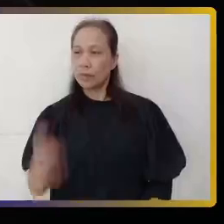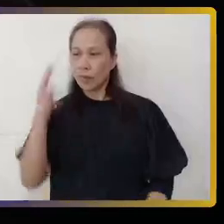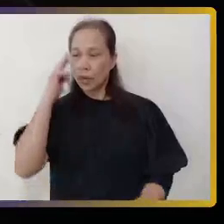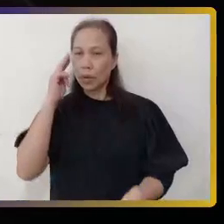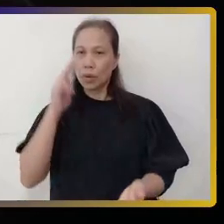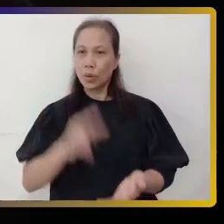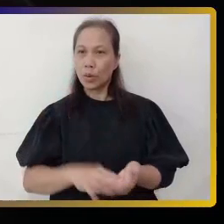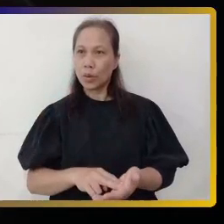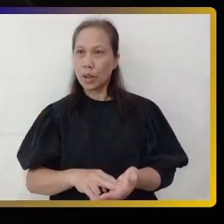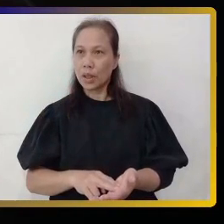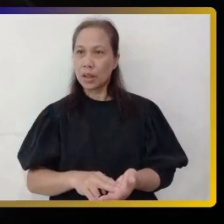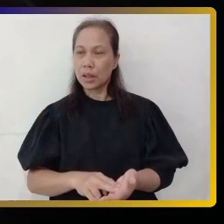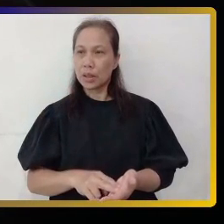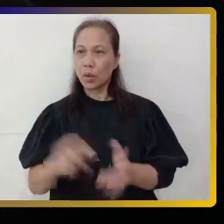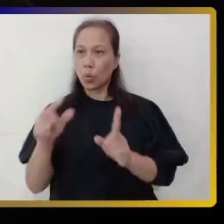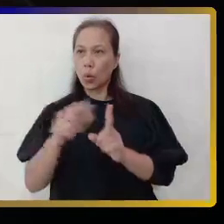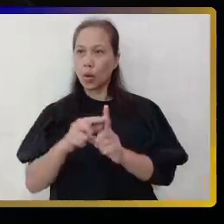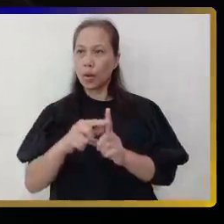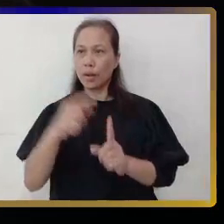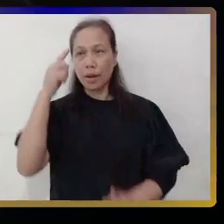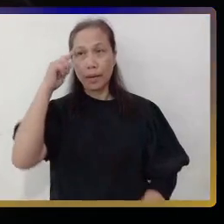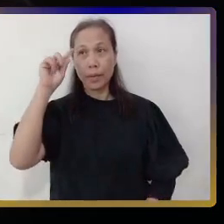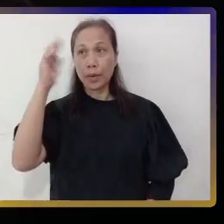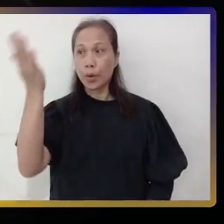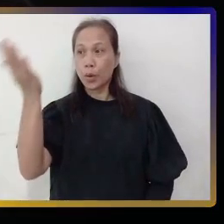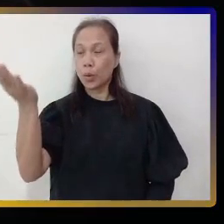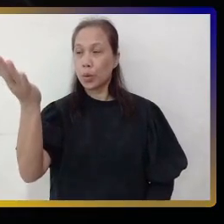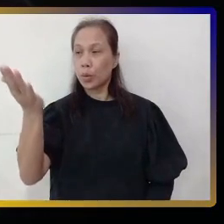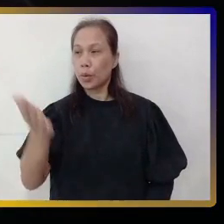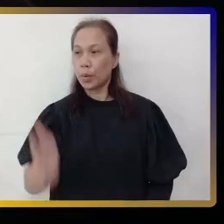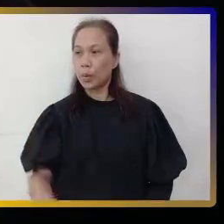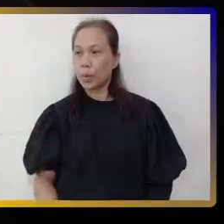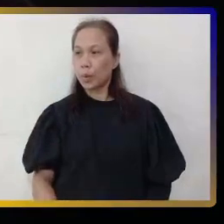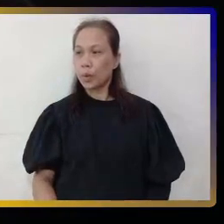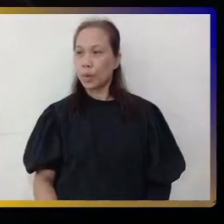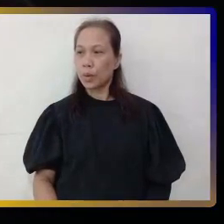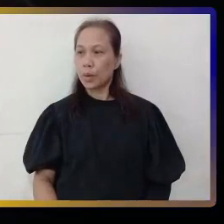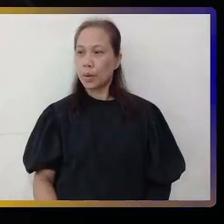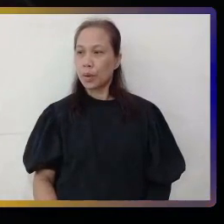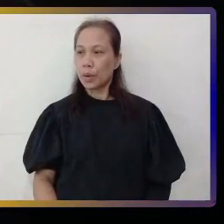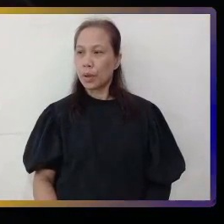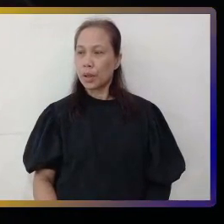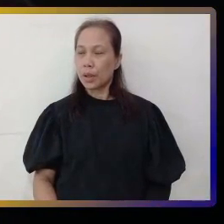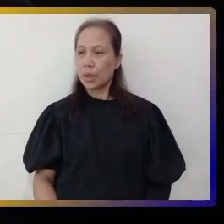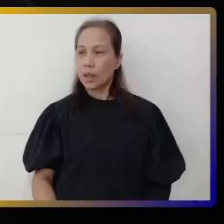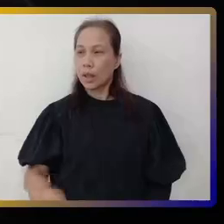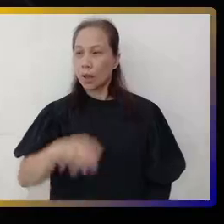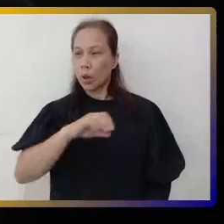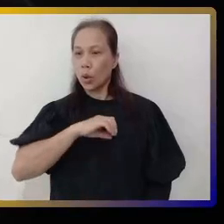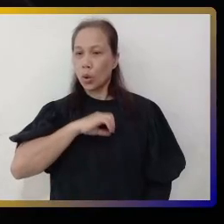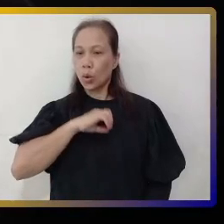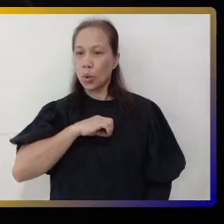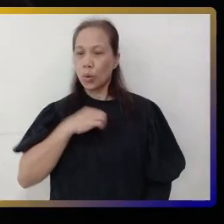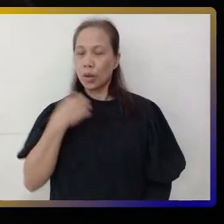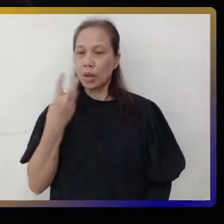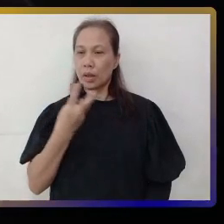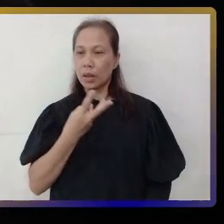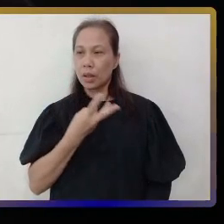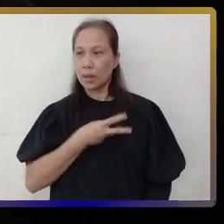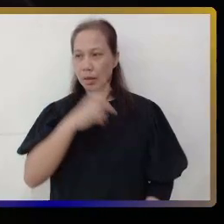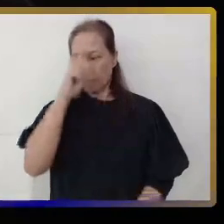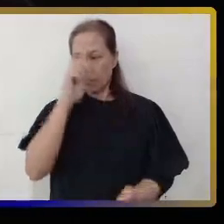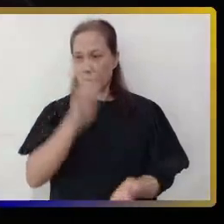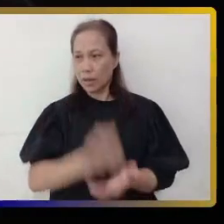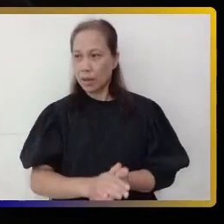not to you For You In other words in your behalf So what you offer is